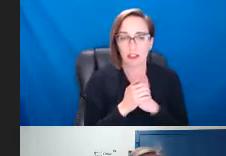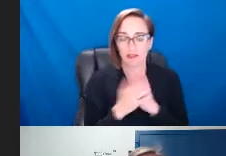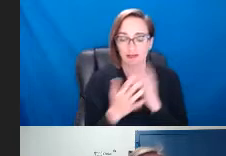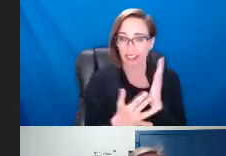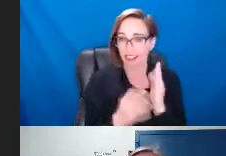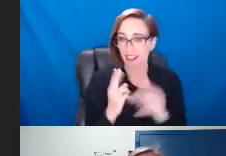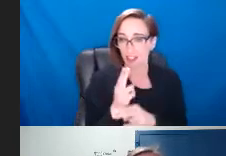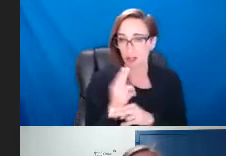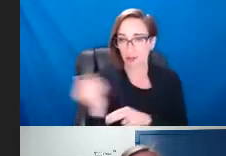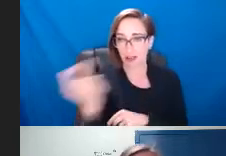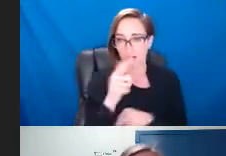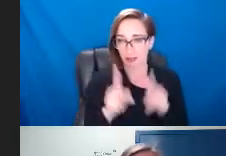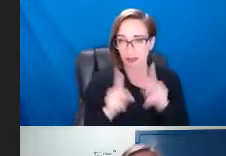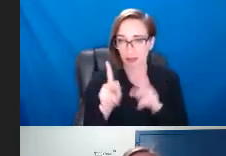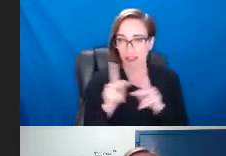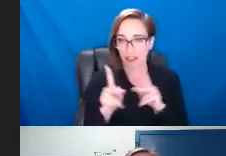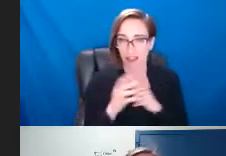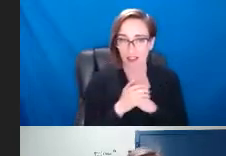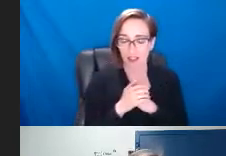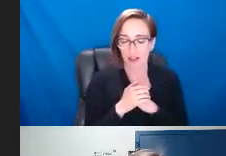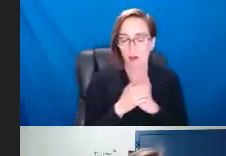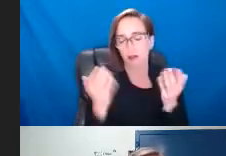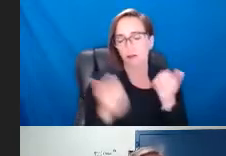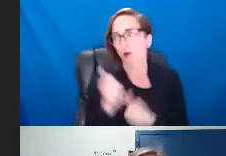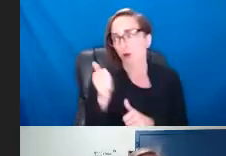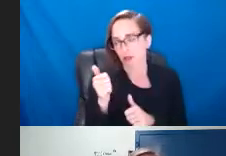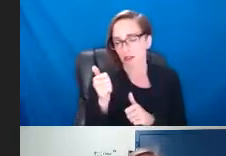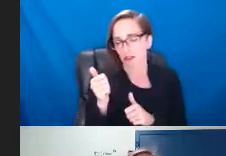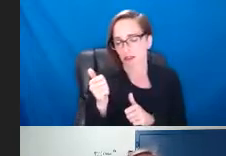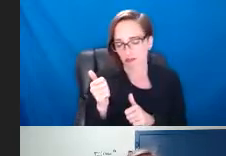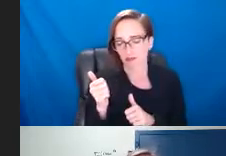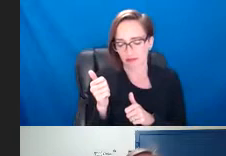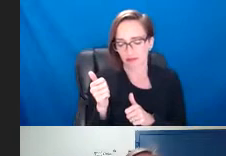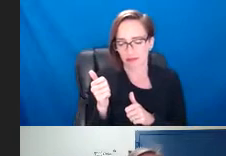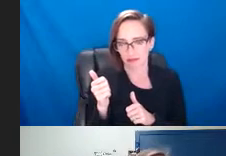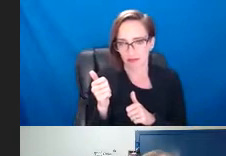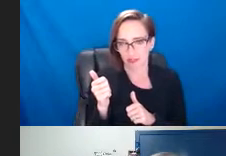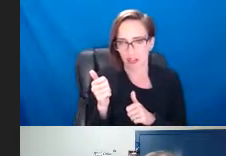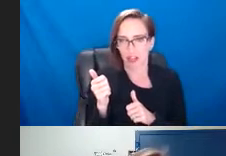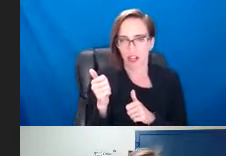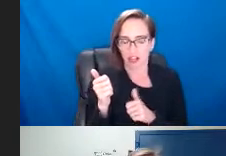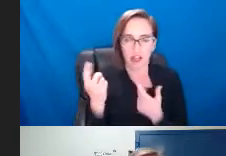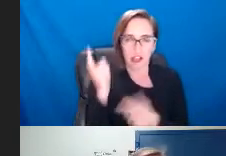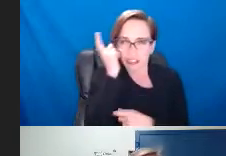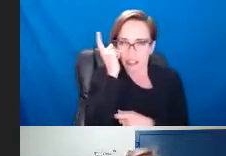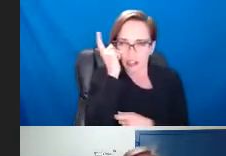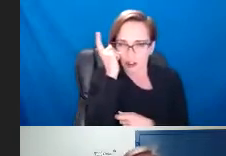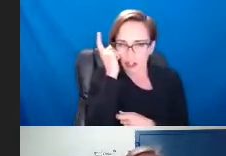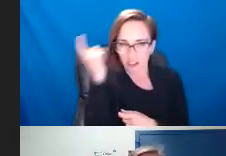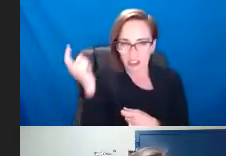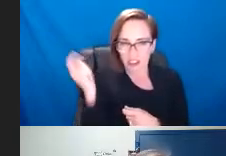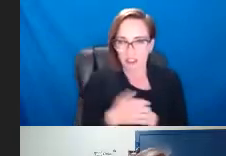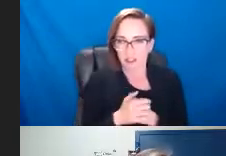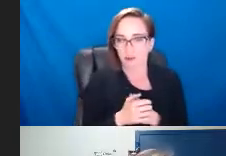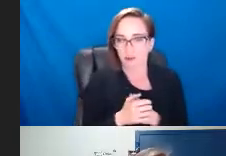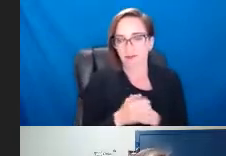individuals well, not all of our individuals, but with most of our individuals, the cell phone. I hate to sell Apple,